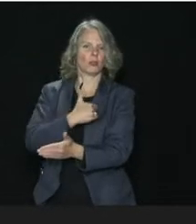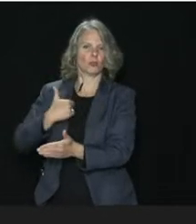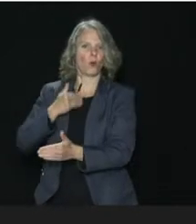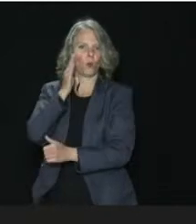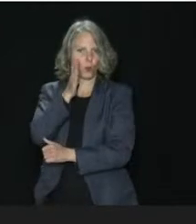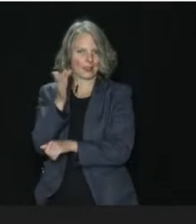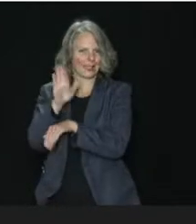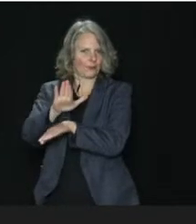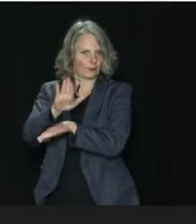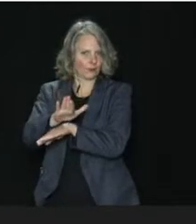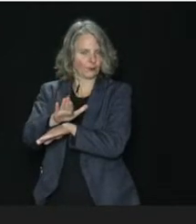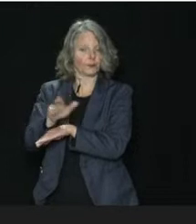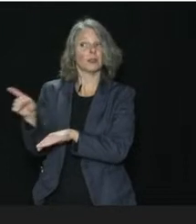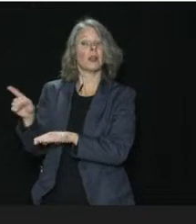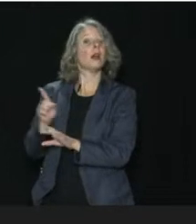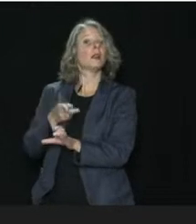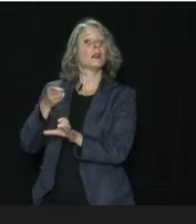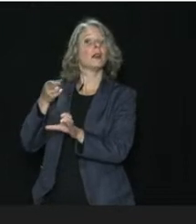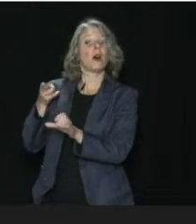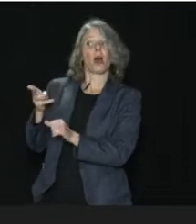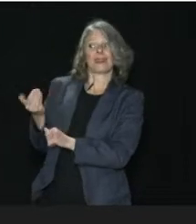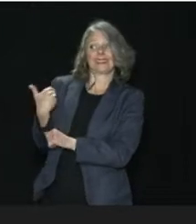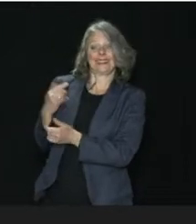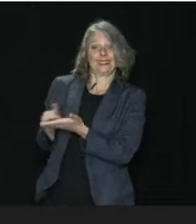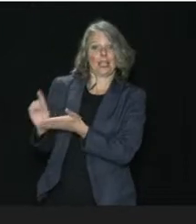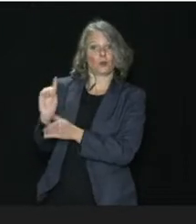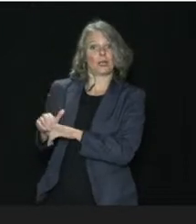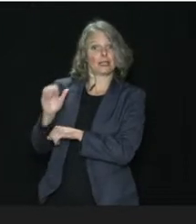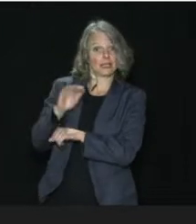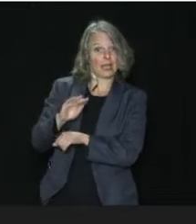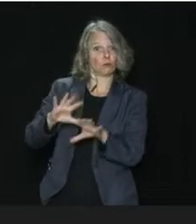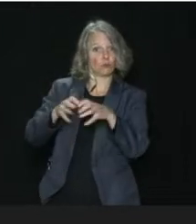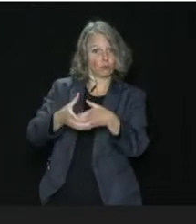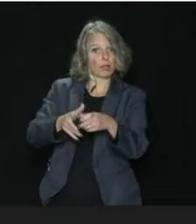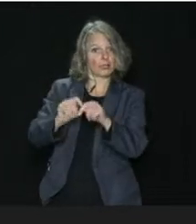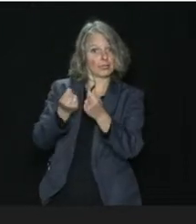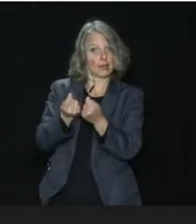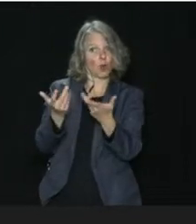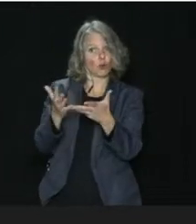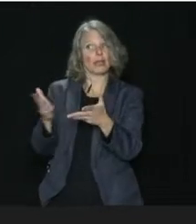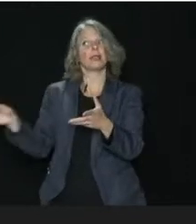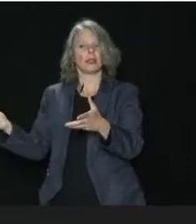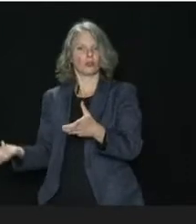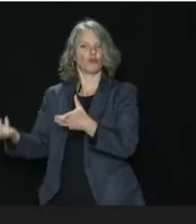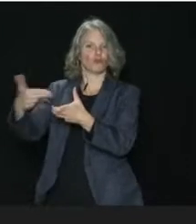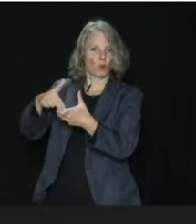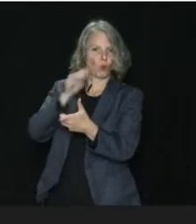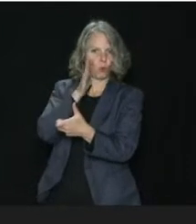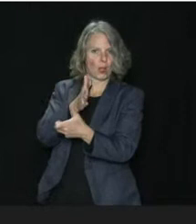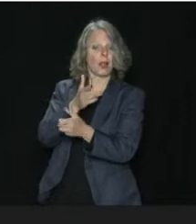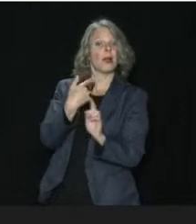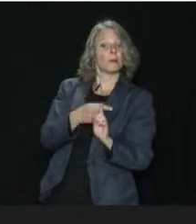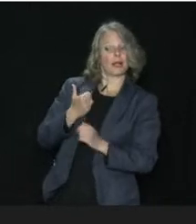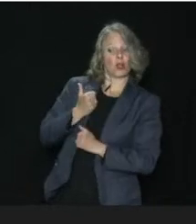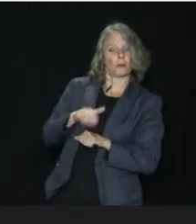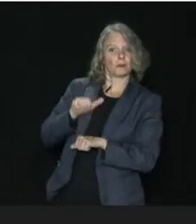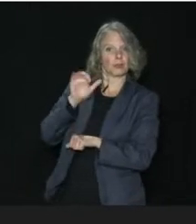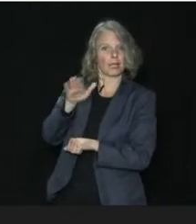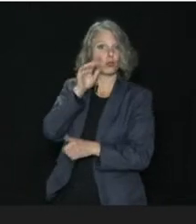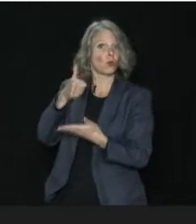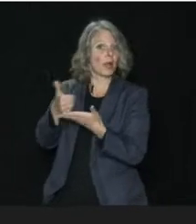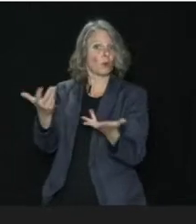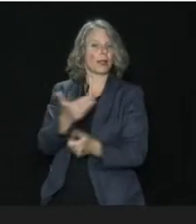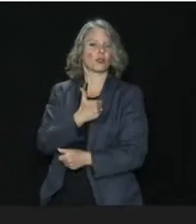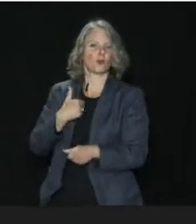airplane. They'll join the first team that's already there, as well as the Armed Forces members who are helping in Toronto hospitals.